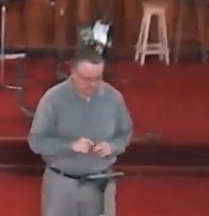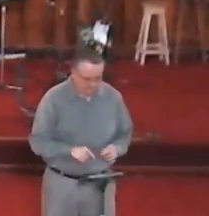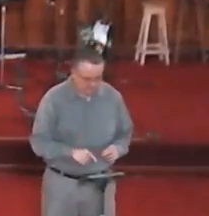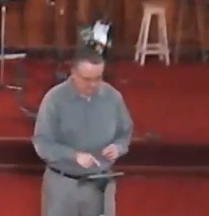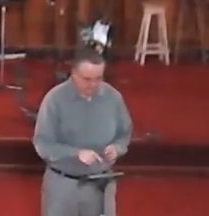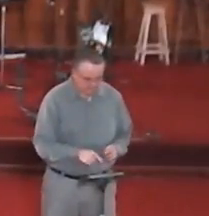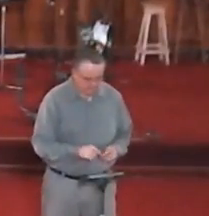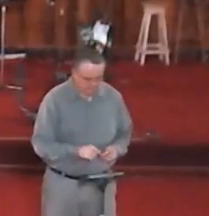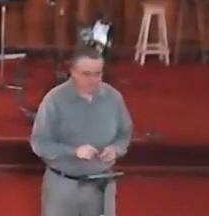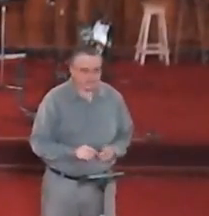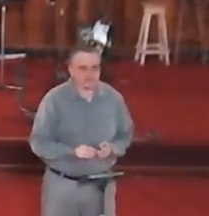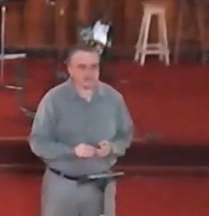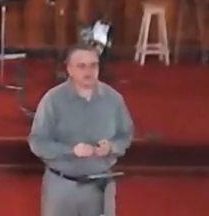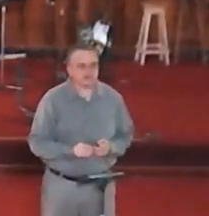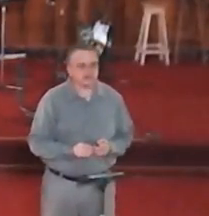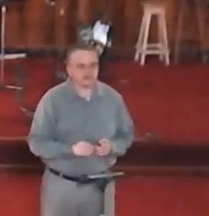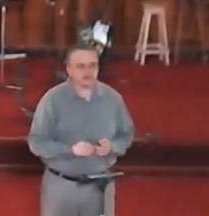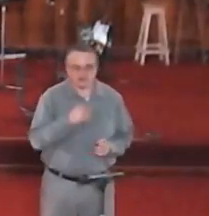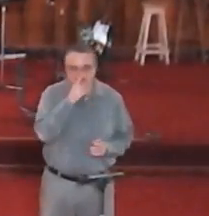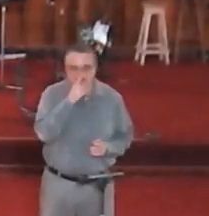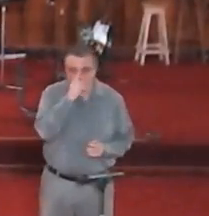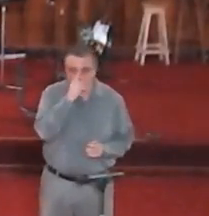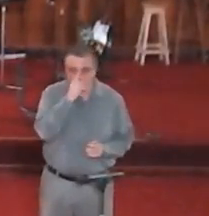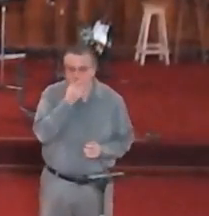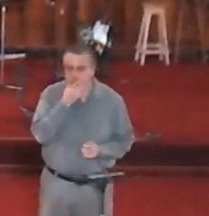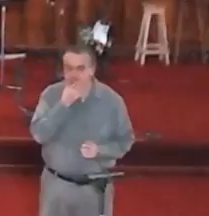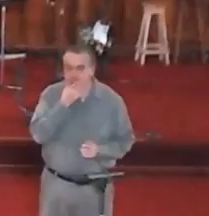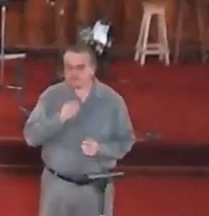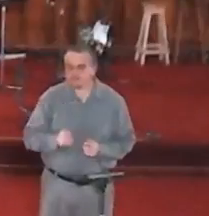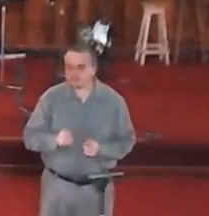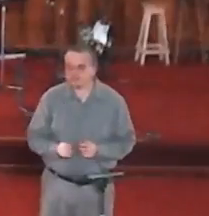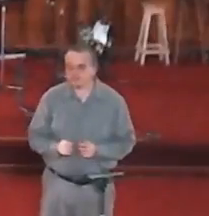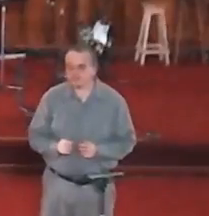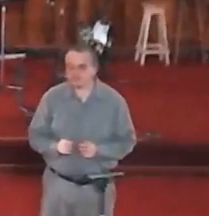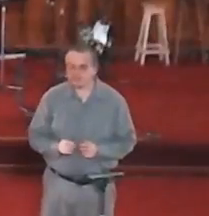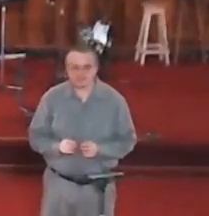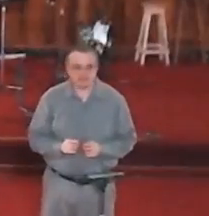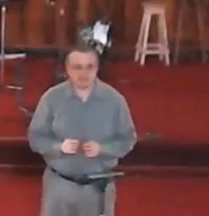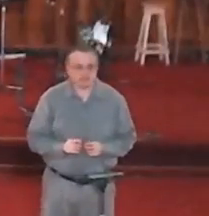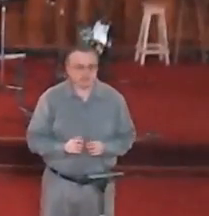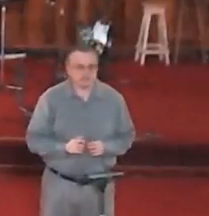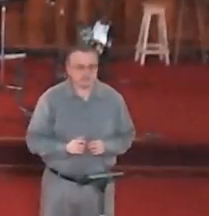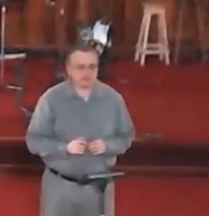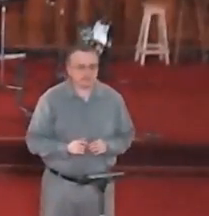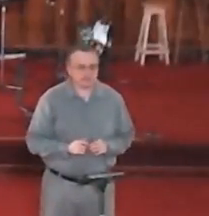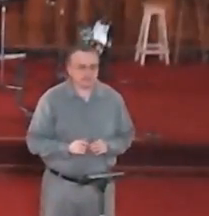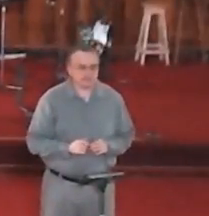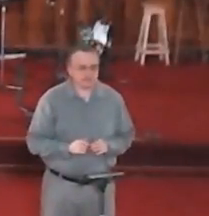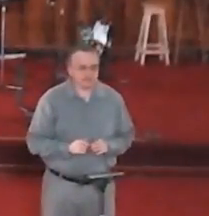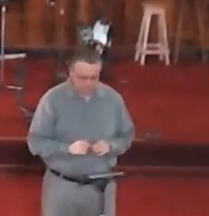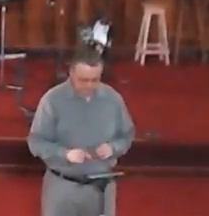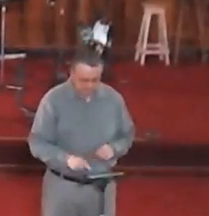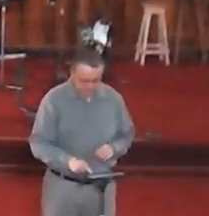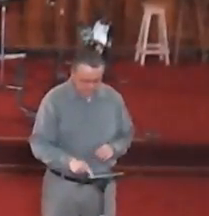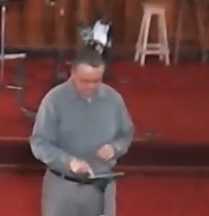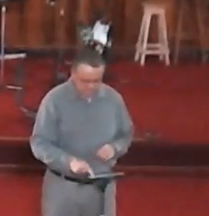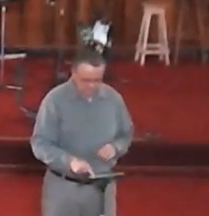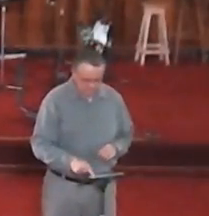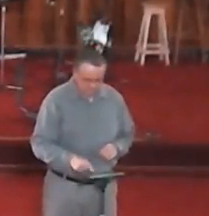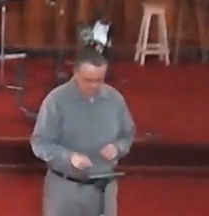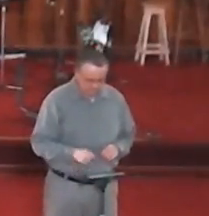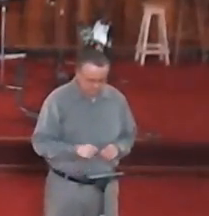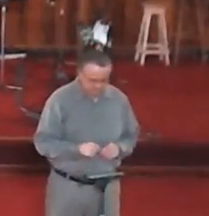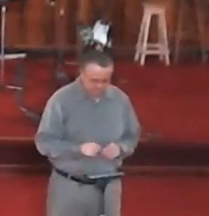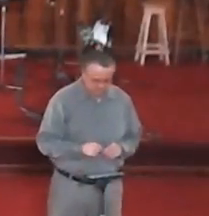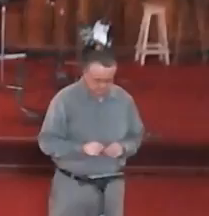have set before you life and death, blessings and curses. And then he challenges them. He says, now choose life, so